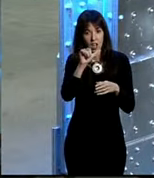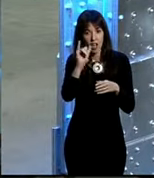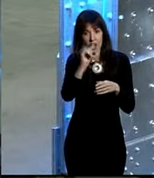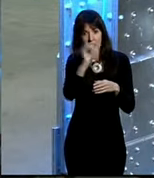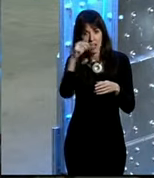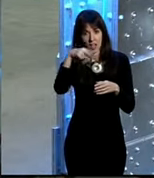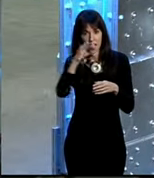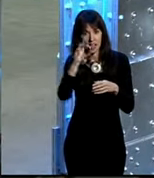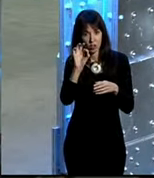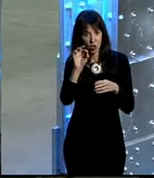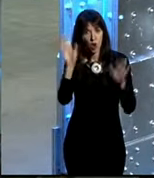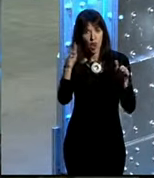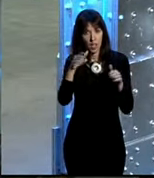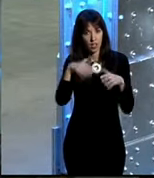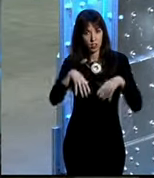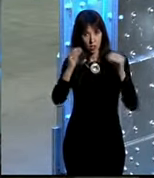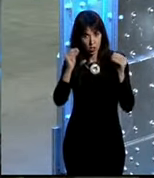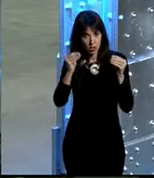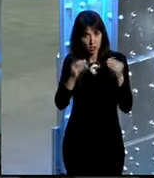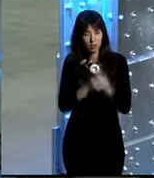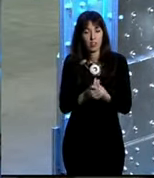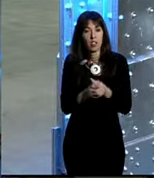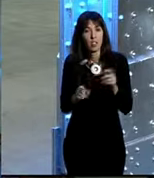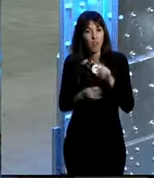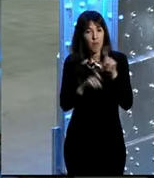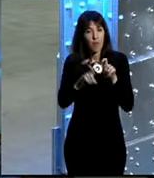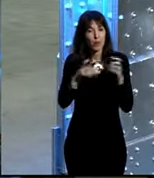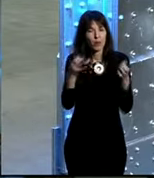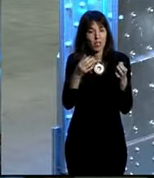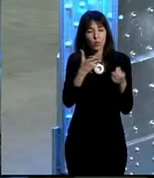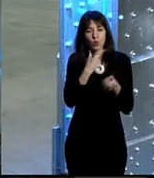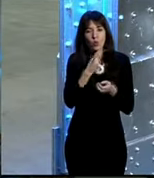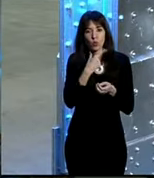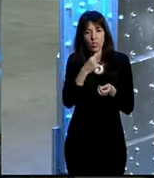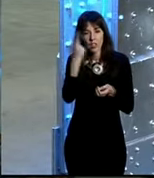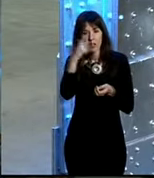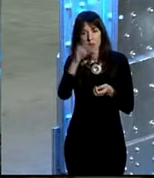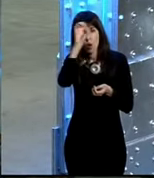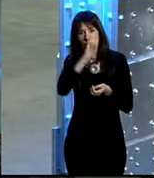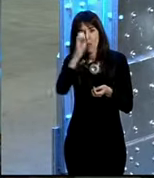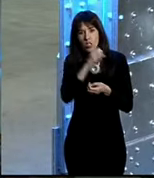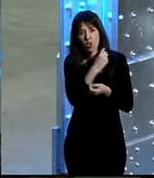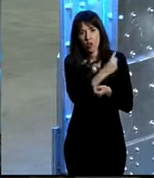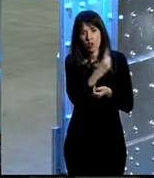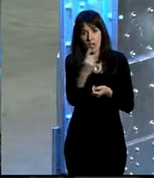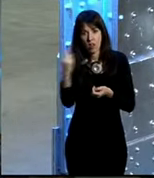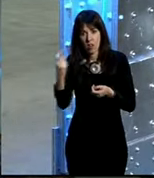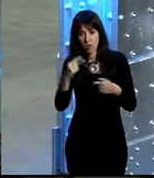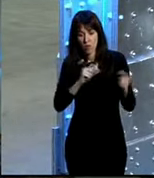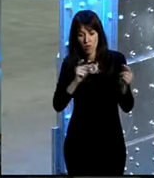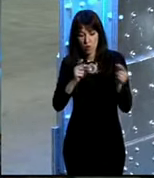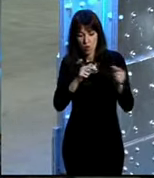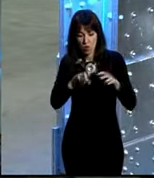We have a question on Twitter by Alejandro Ángel Torres. He would like to